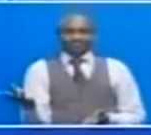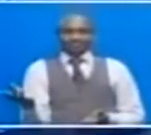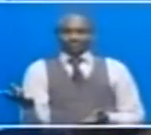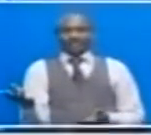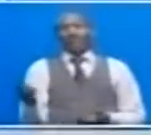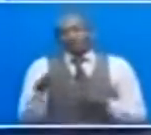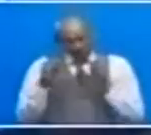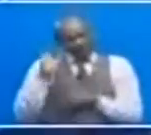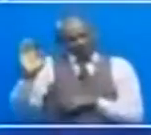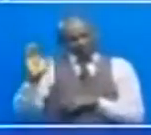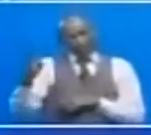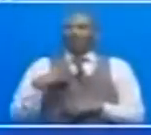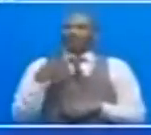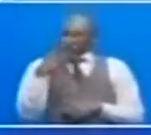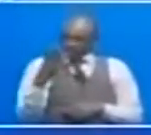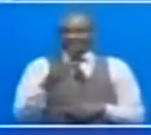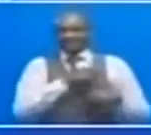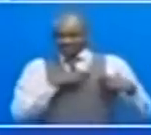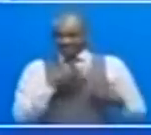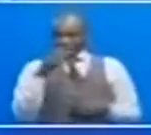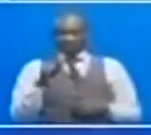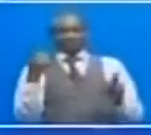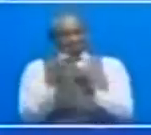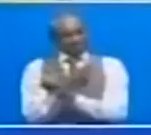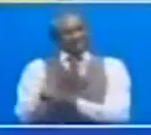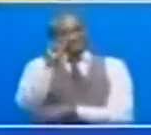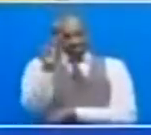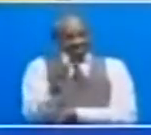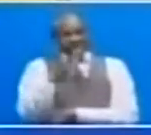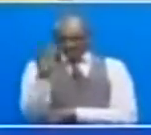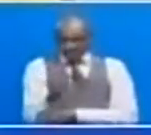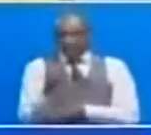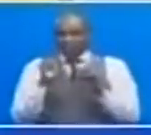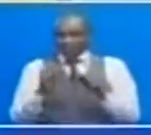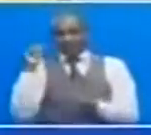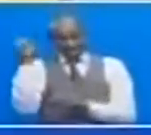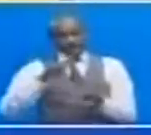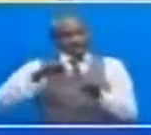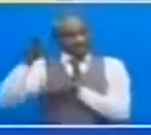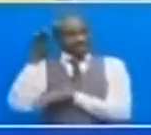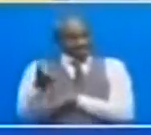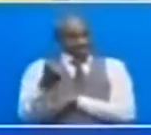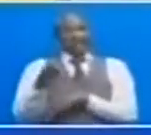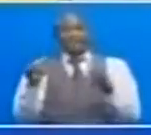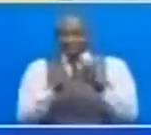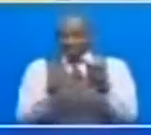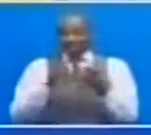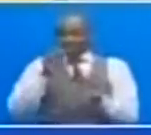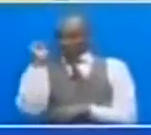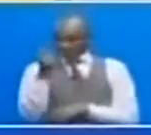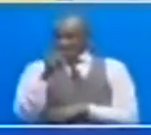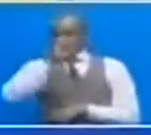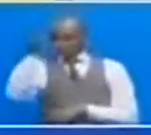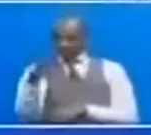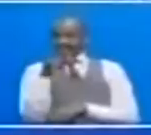His remarks to over 400 delegates drawn from across the region will resonate with the Kenyan Parliament, where members from the President's